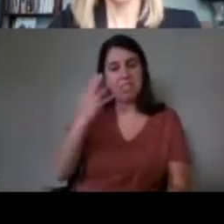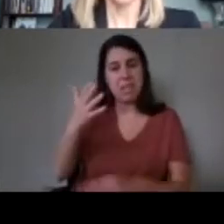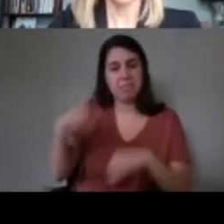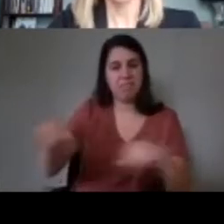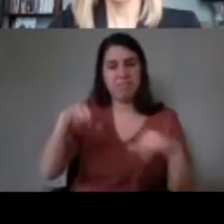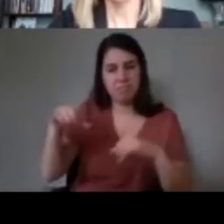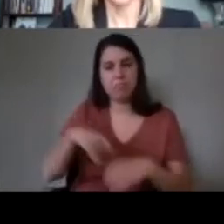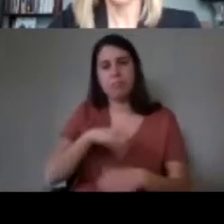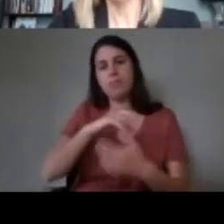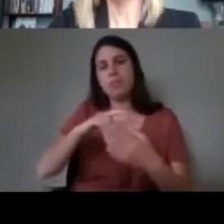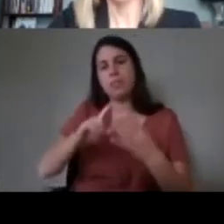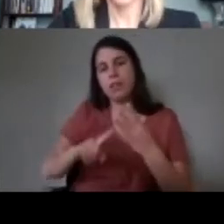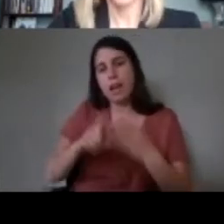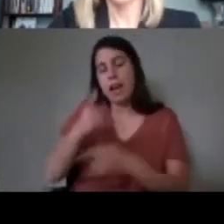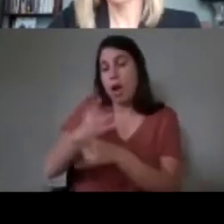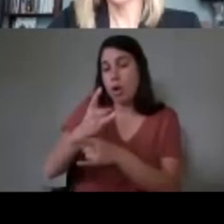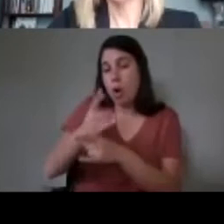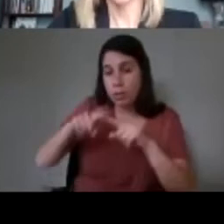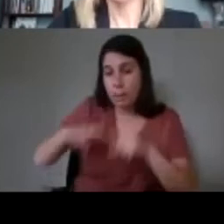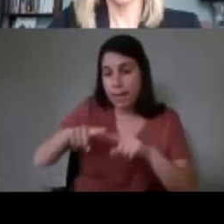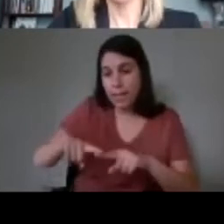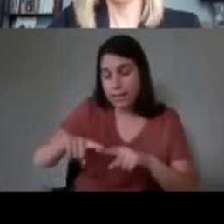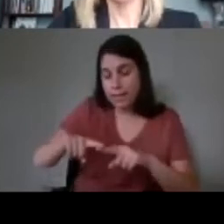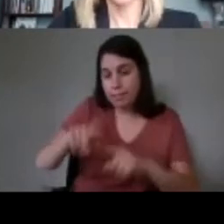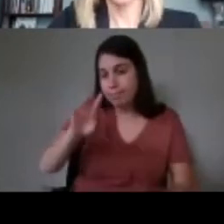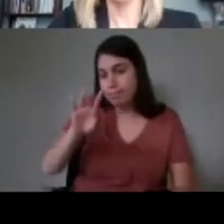Alcohol dependence, that also